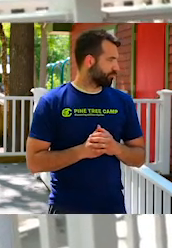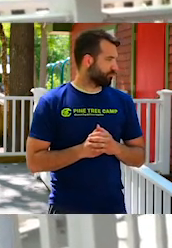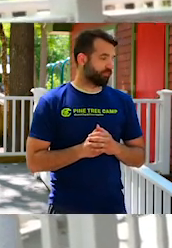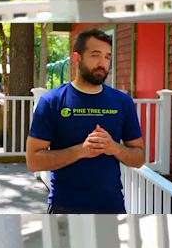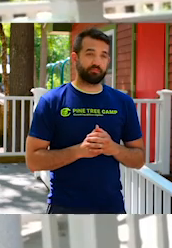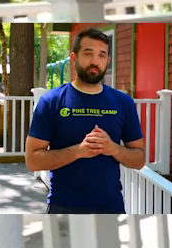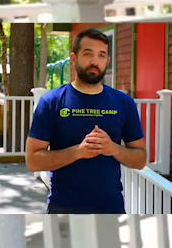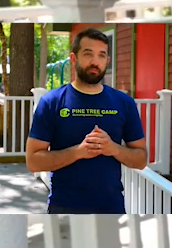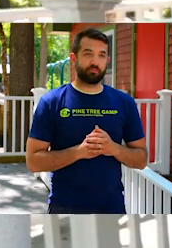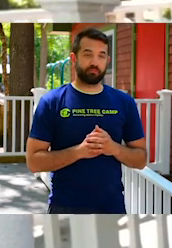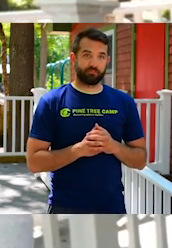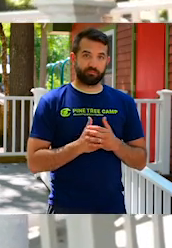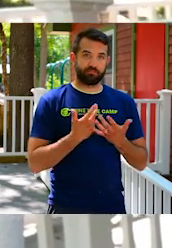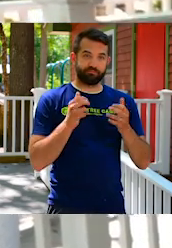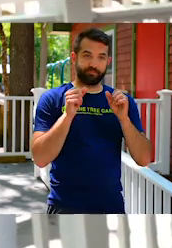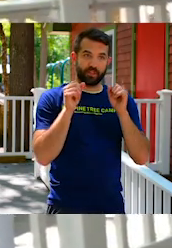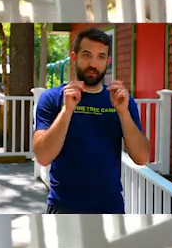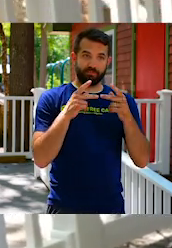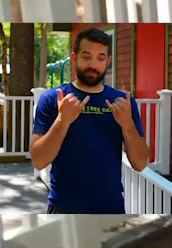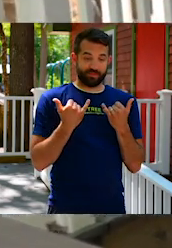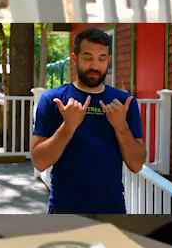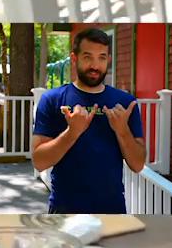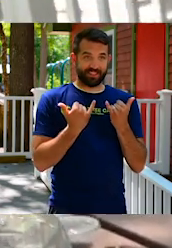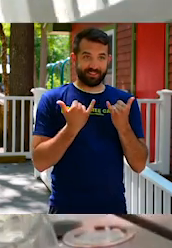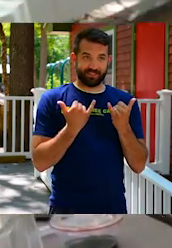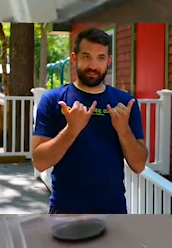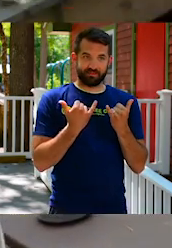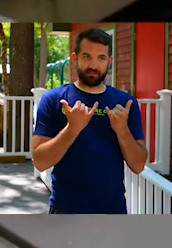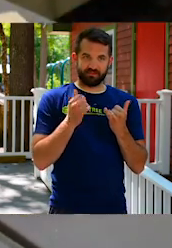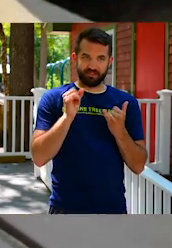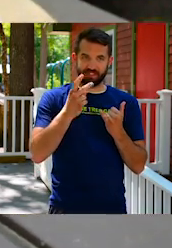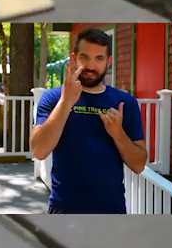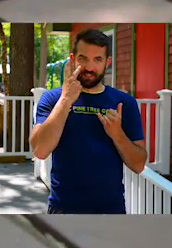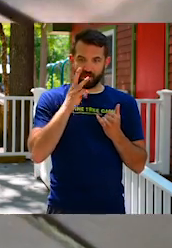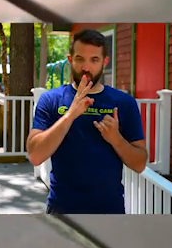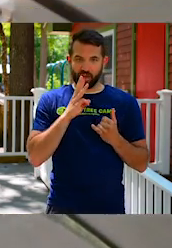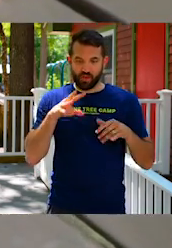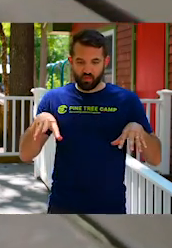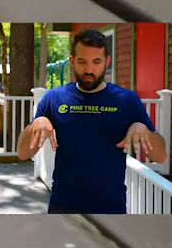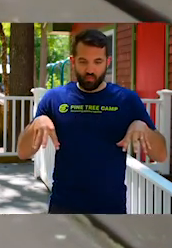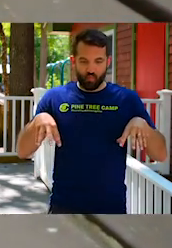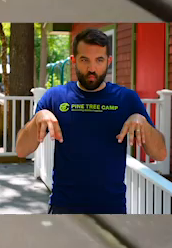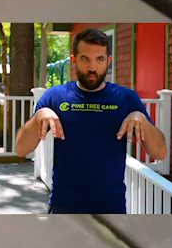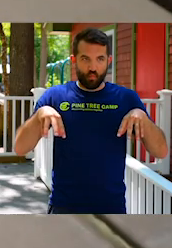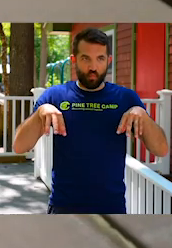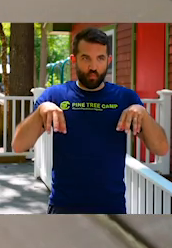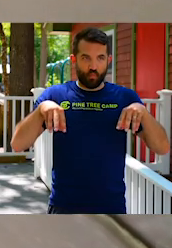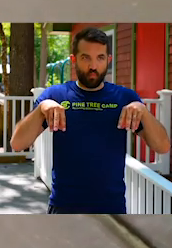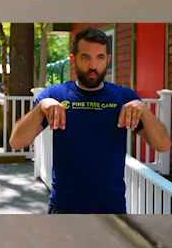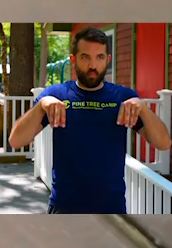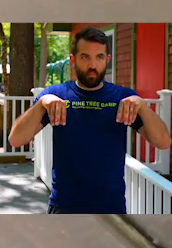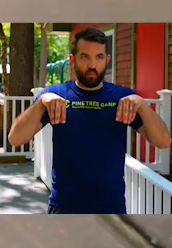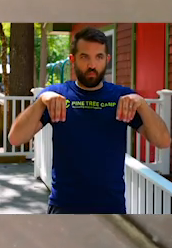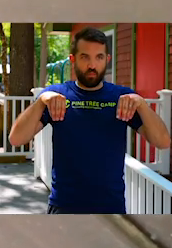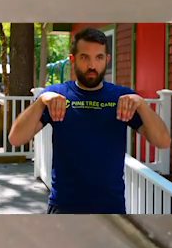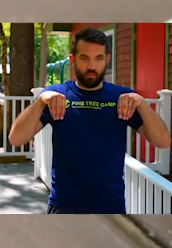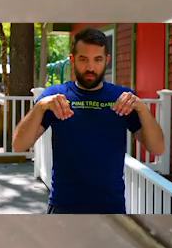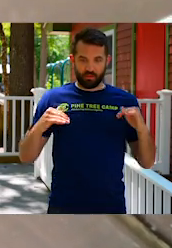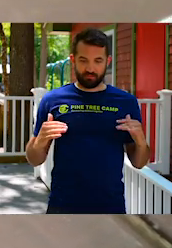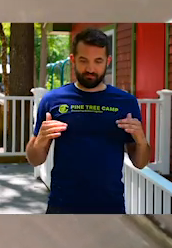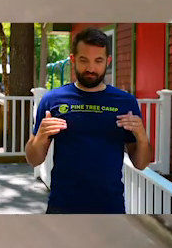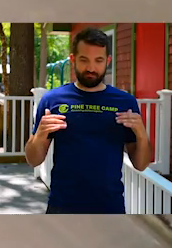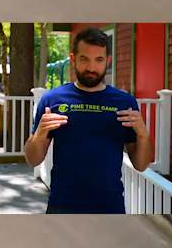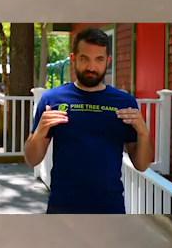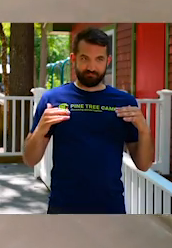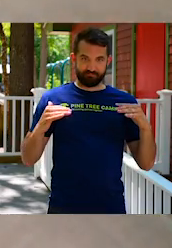Alright, so if you can see, some of the water in the food coloring is already starting to slide up in the